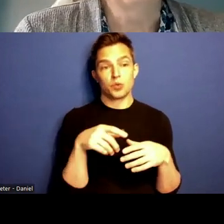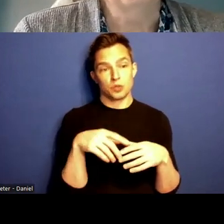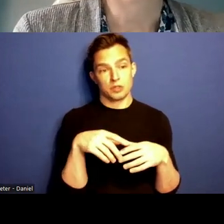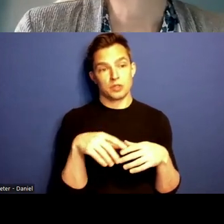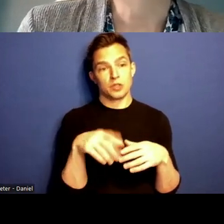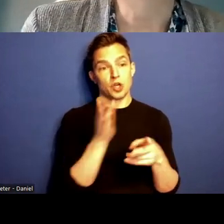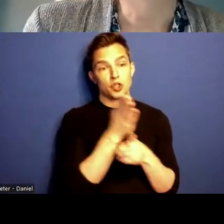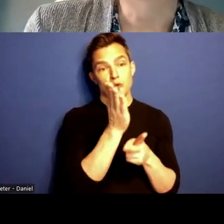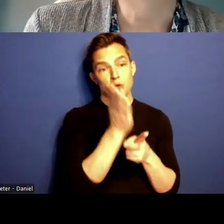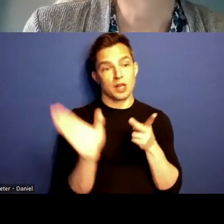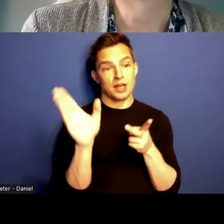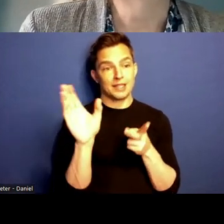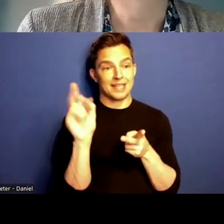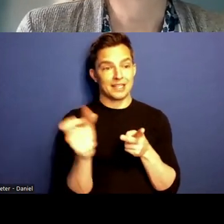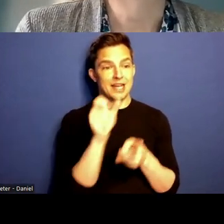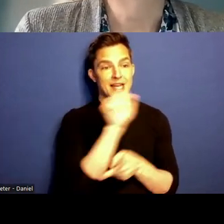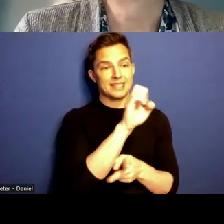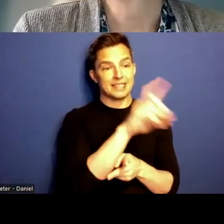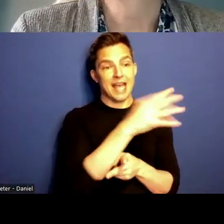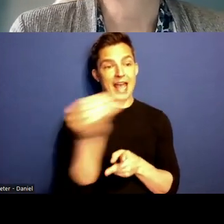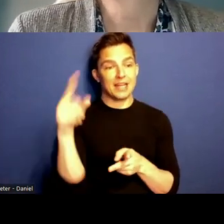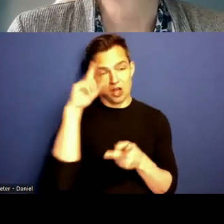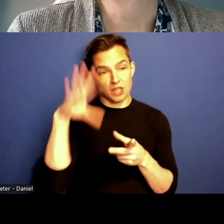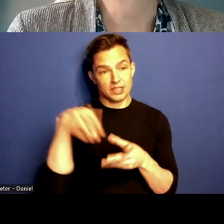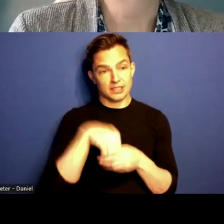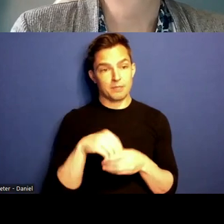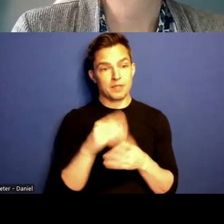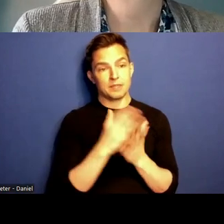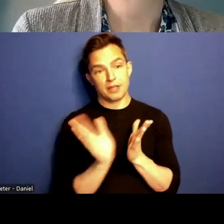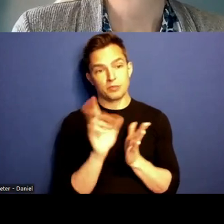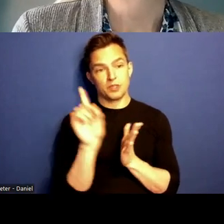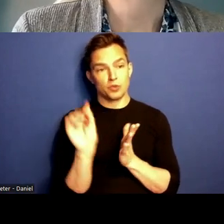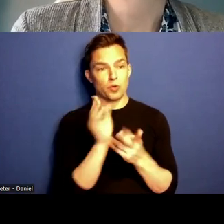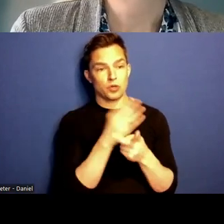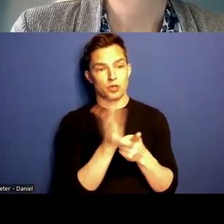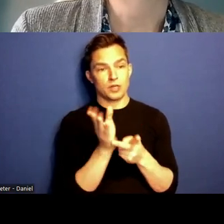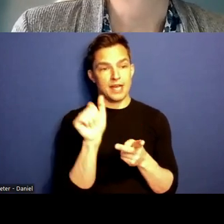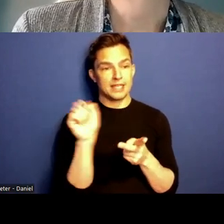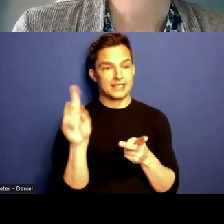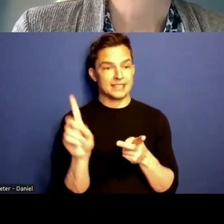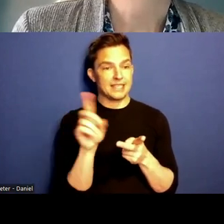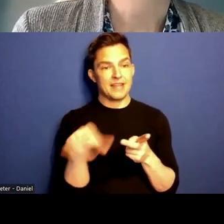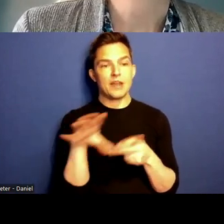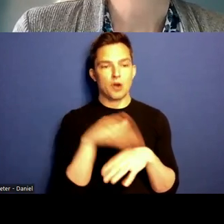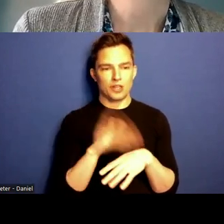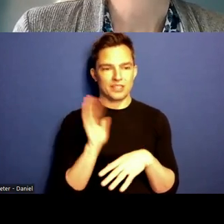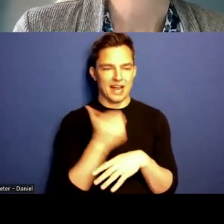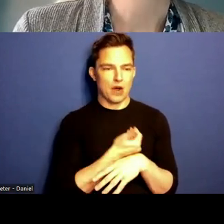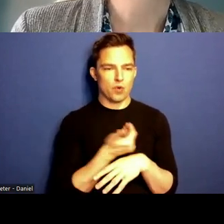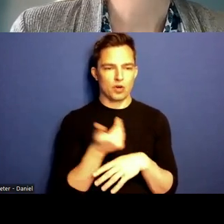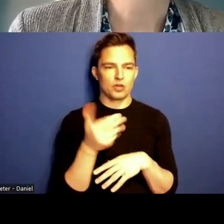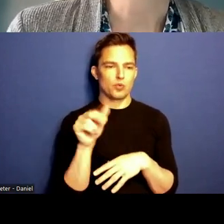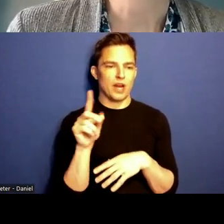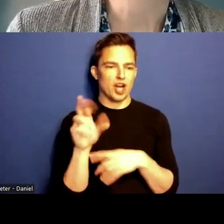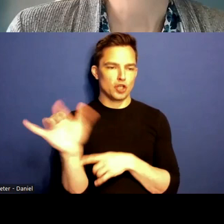diagnosed with SED and autism spectrum disorder were also on our radar. When